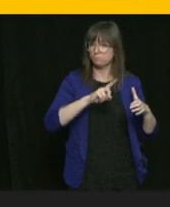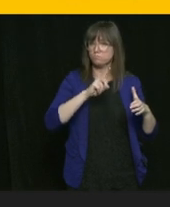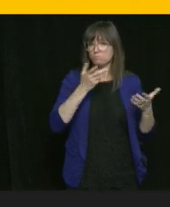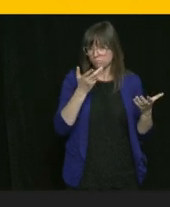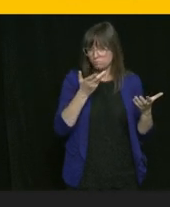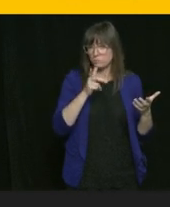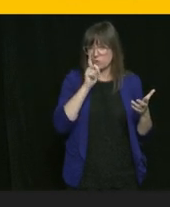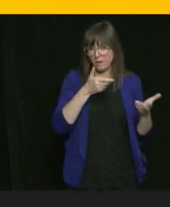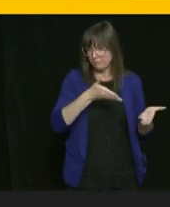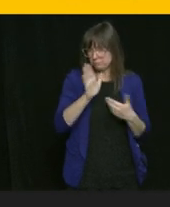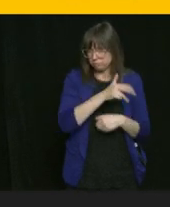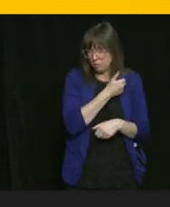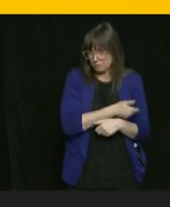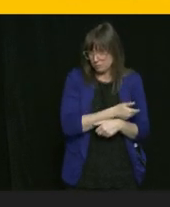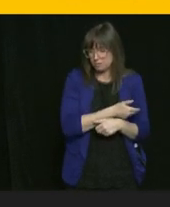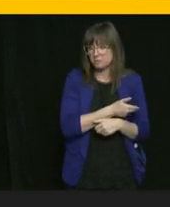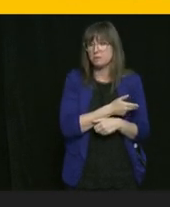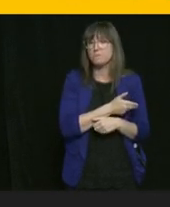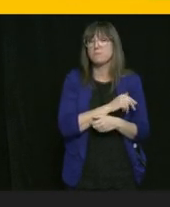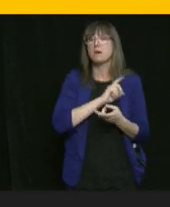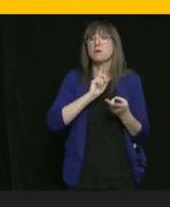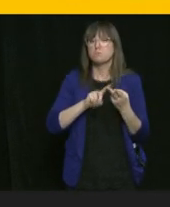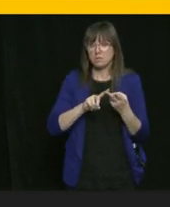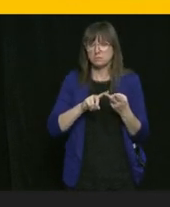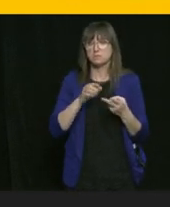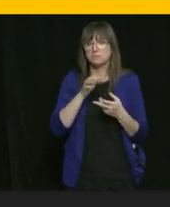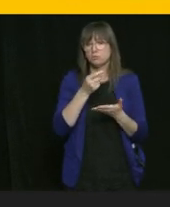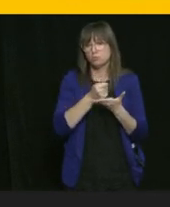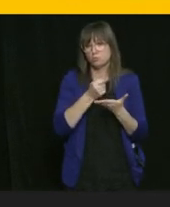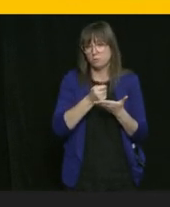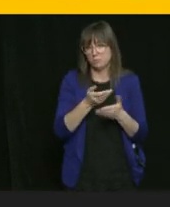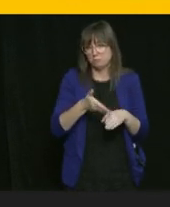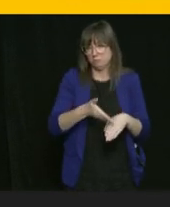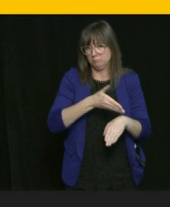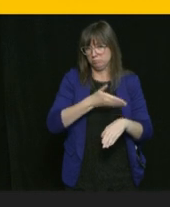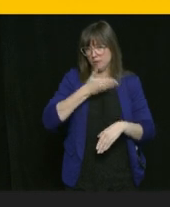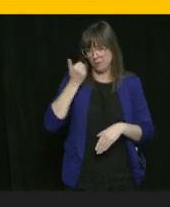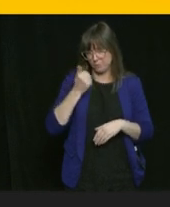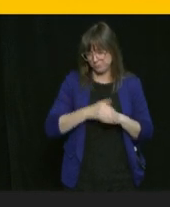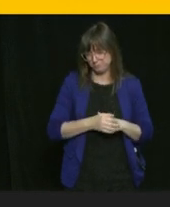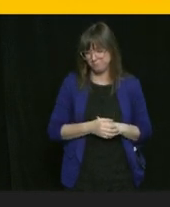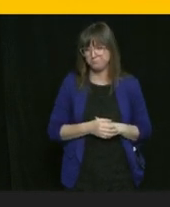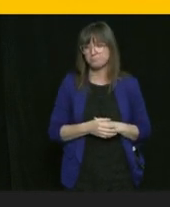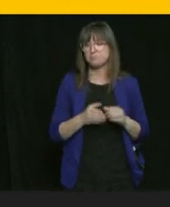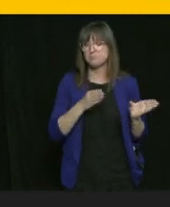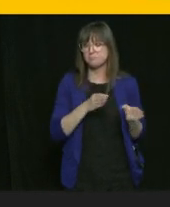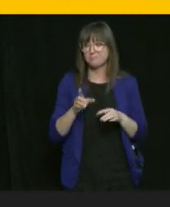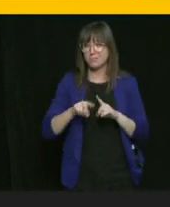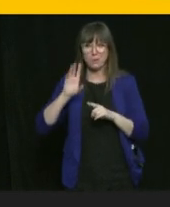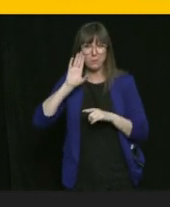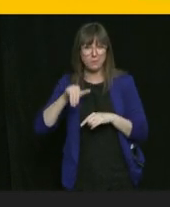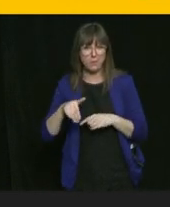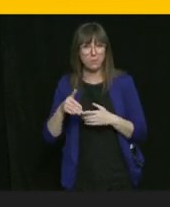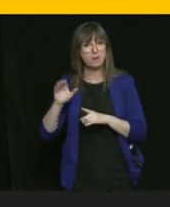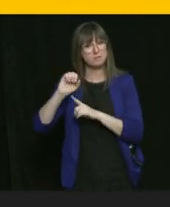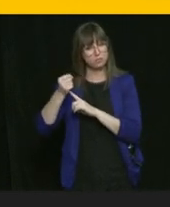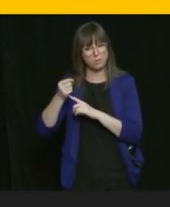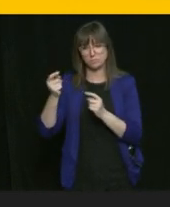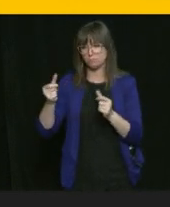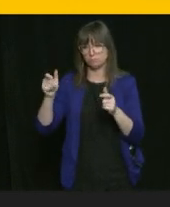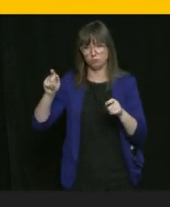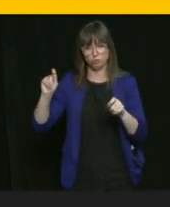recent months, together with better treatment options. However, we know the situation can